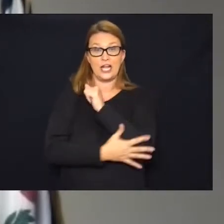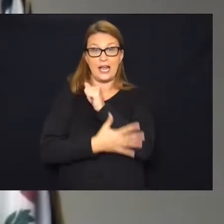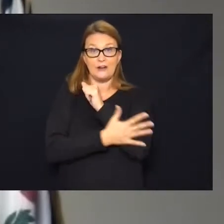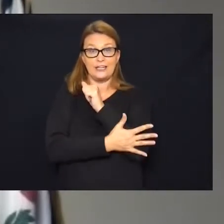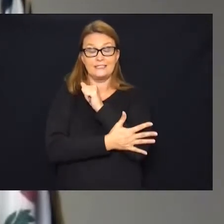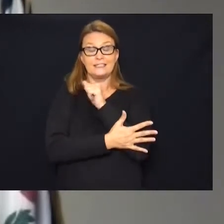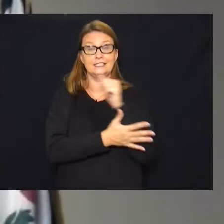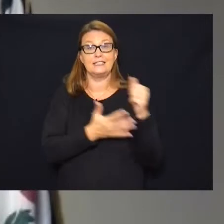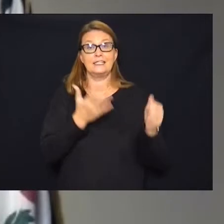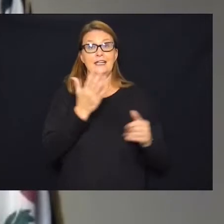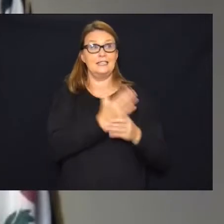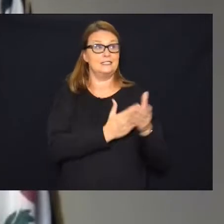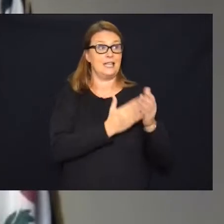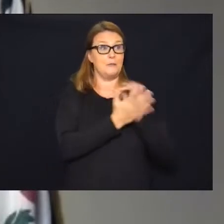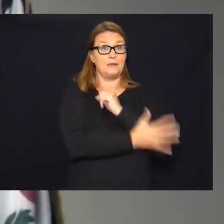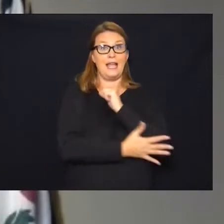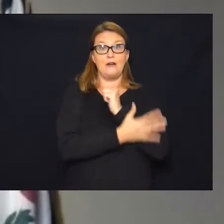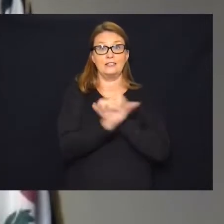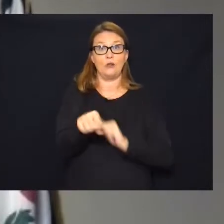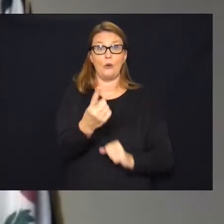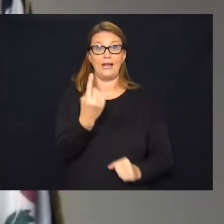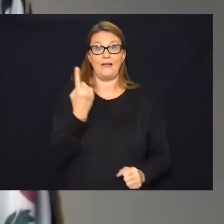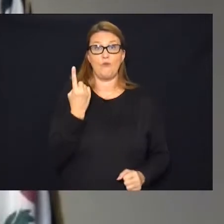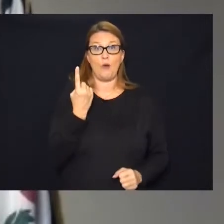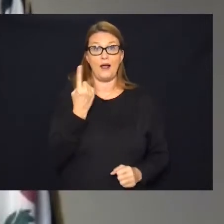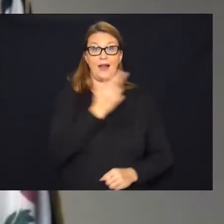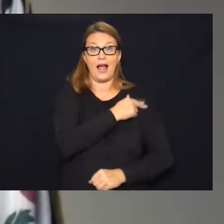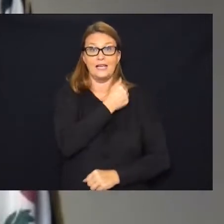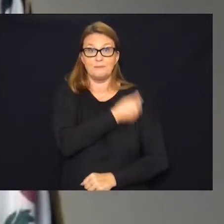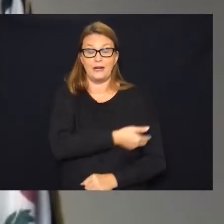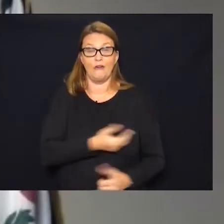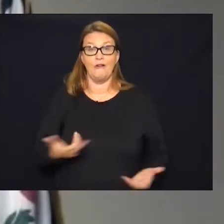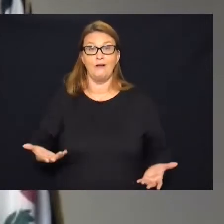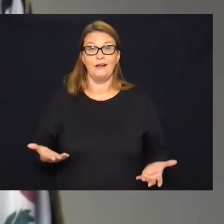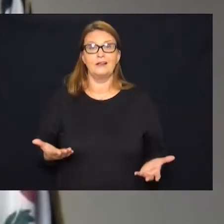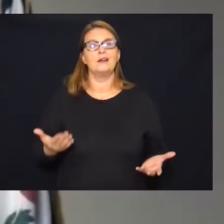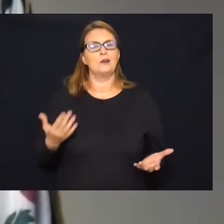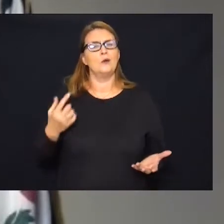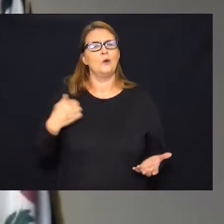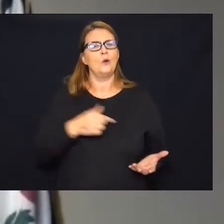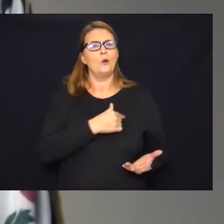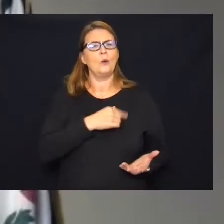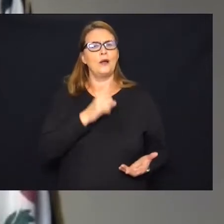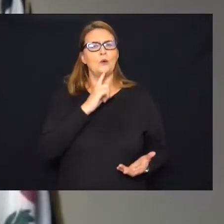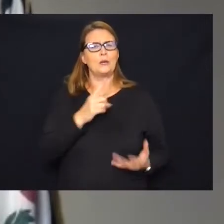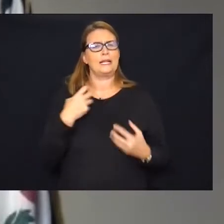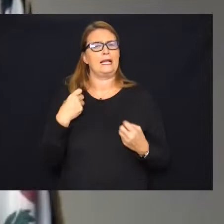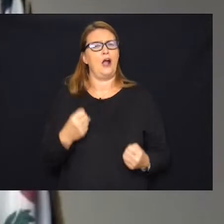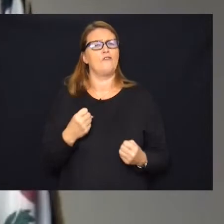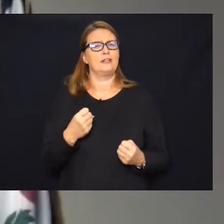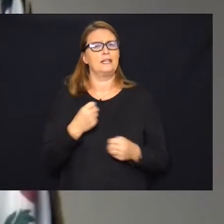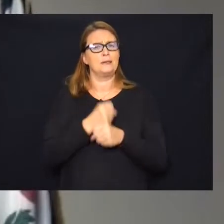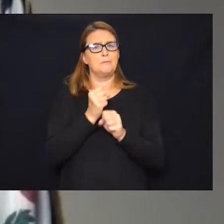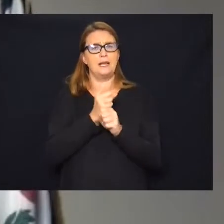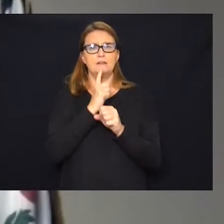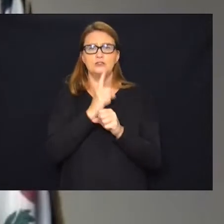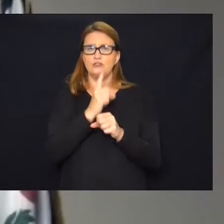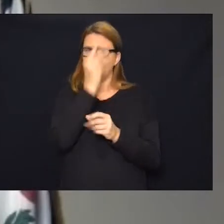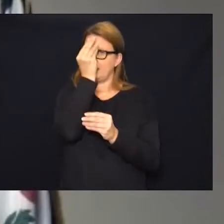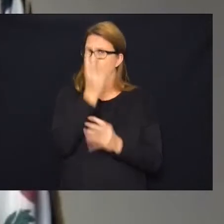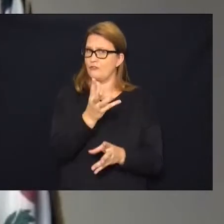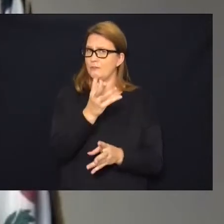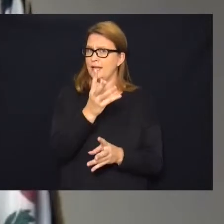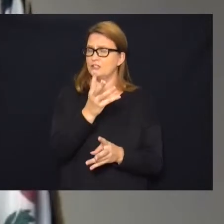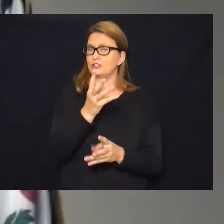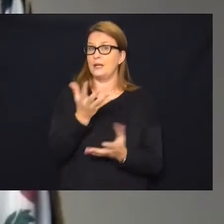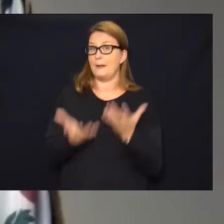counties only have one hospital, if any hospital. So we're very cautious about making sure information that might